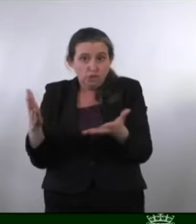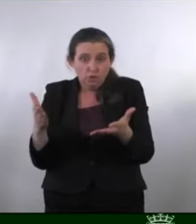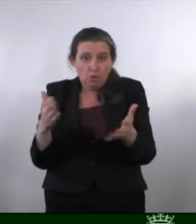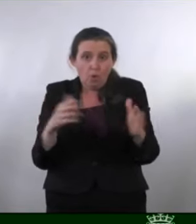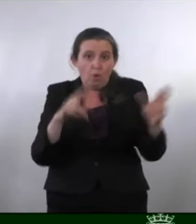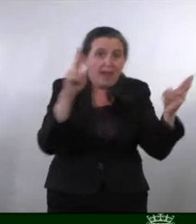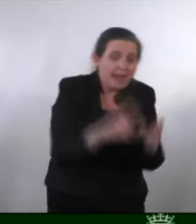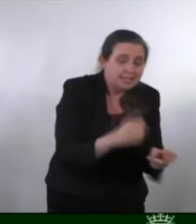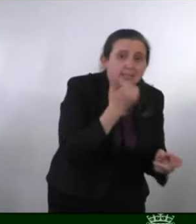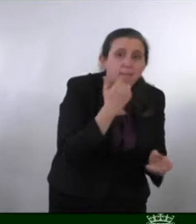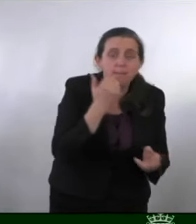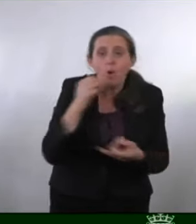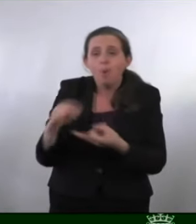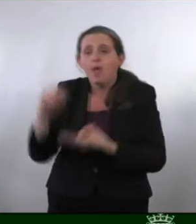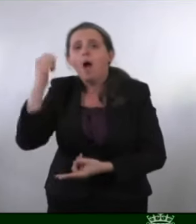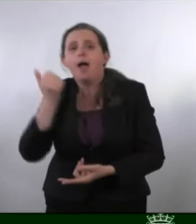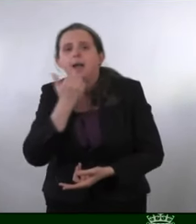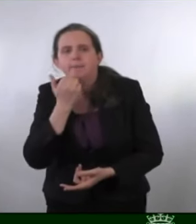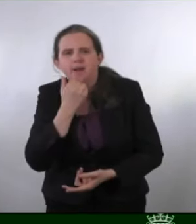area? Minister.